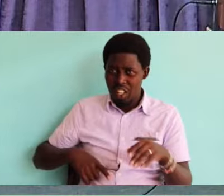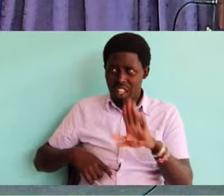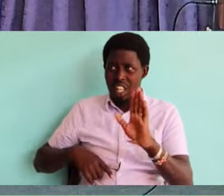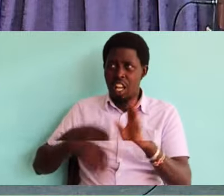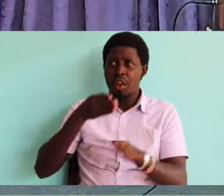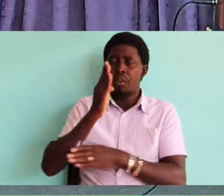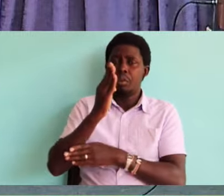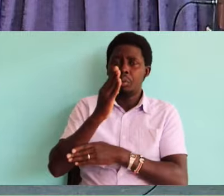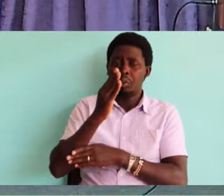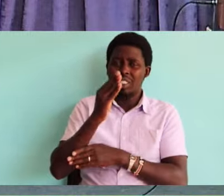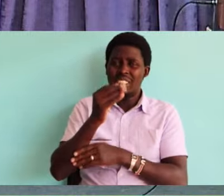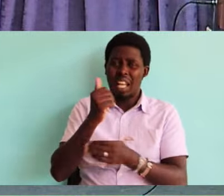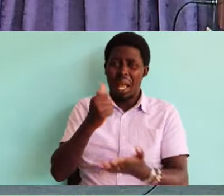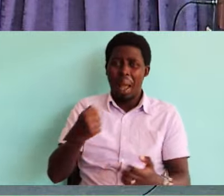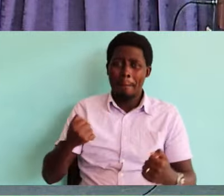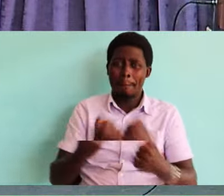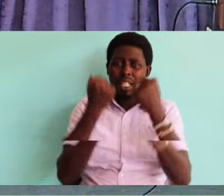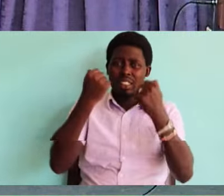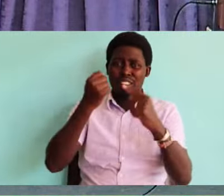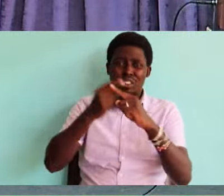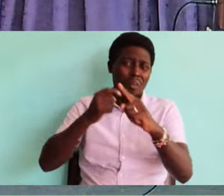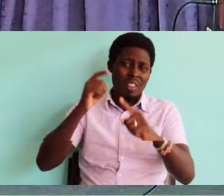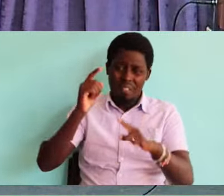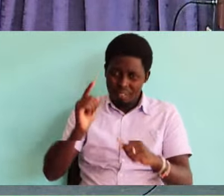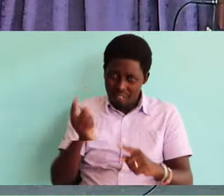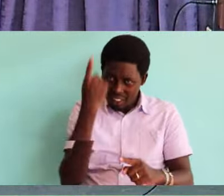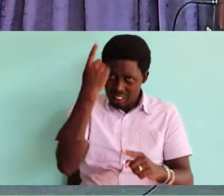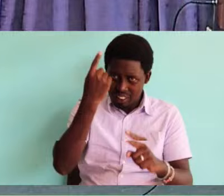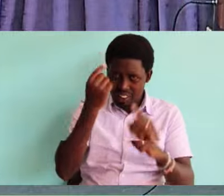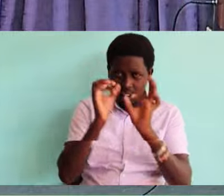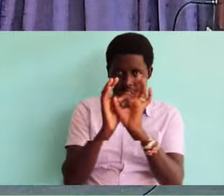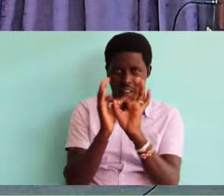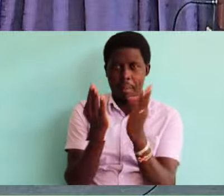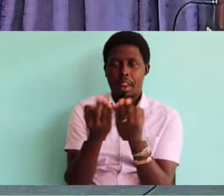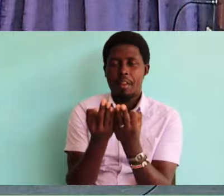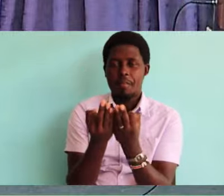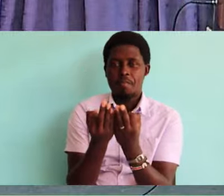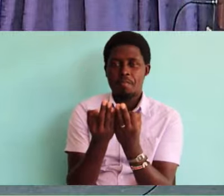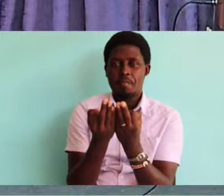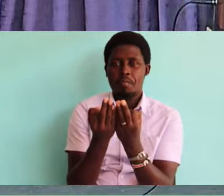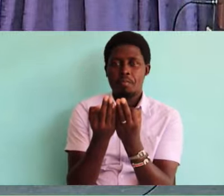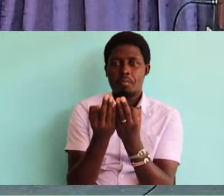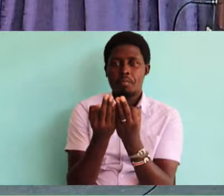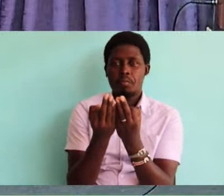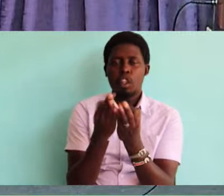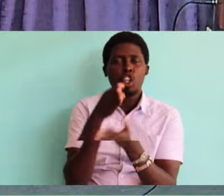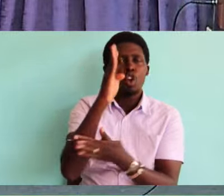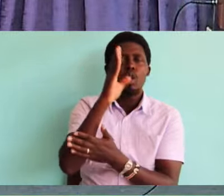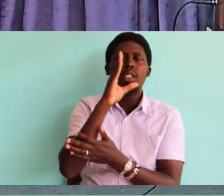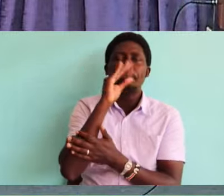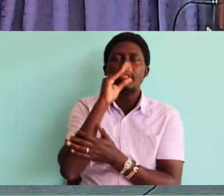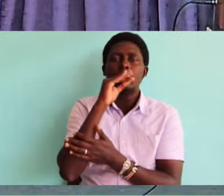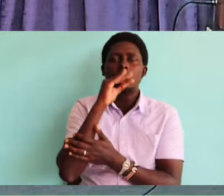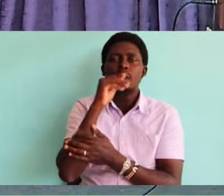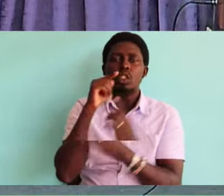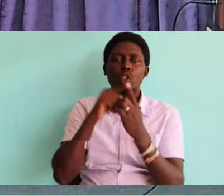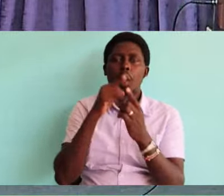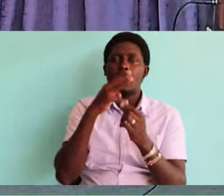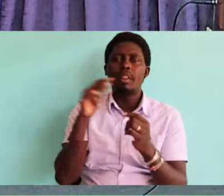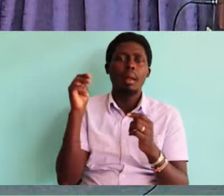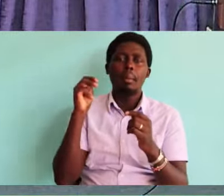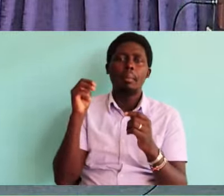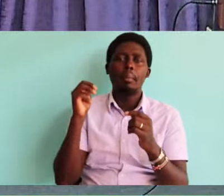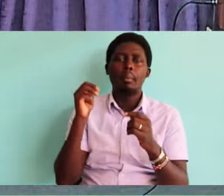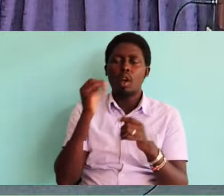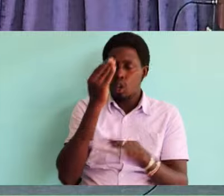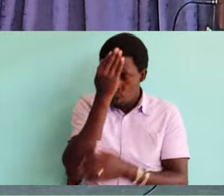happening from the first family. We don't see God speaking to them before this about